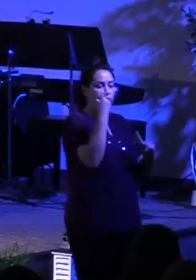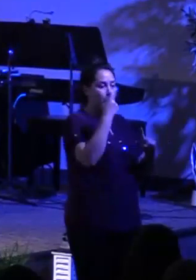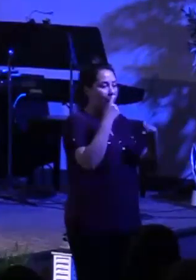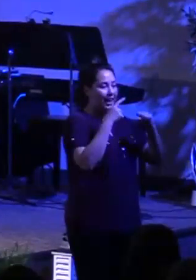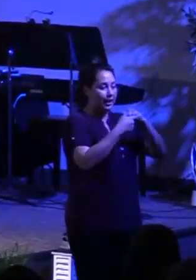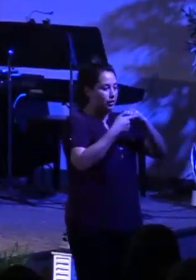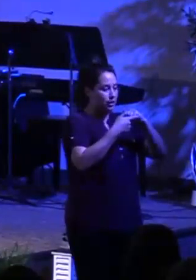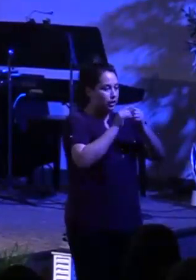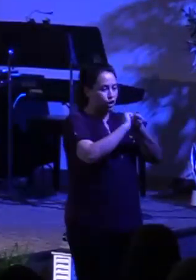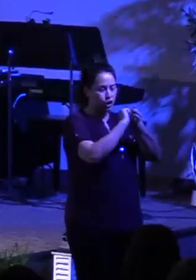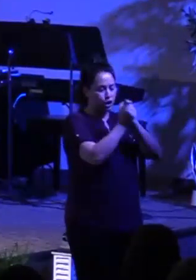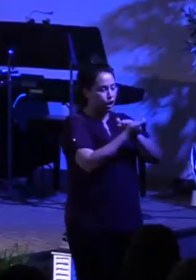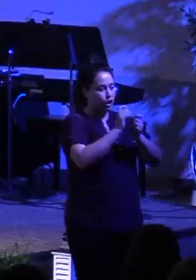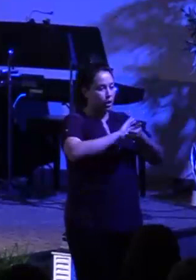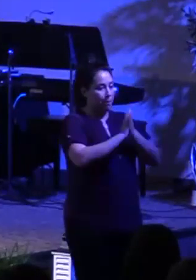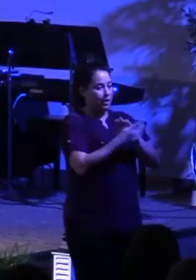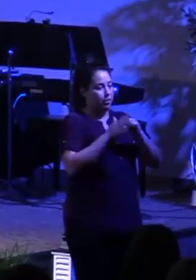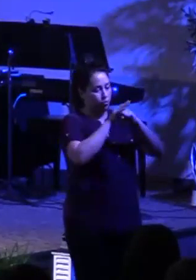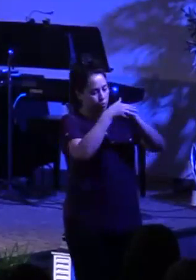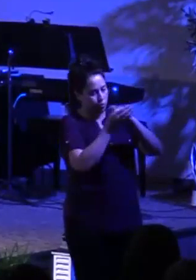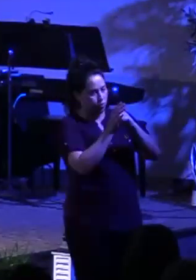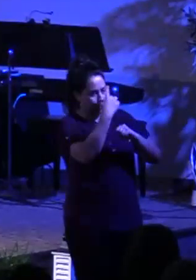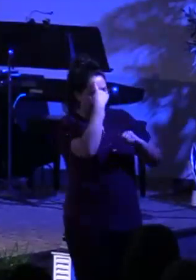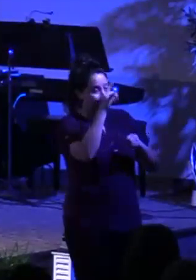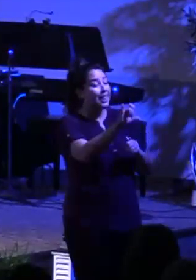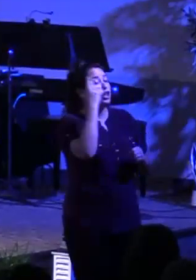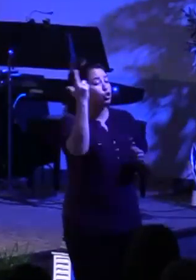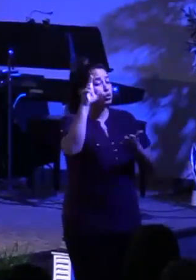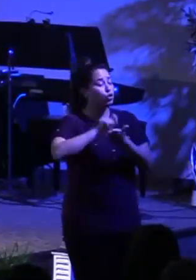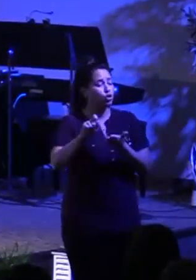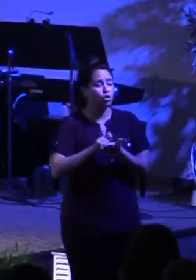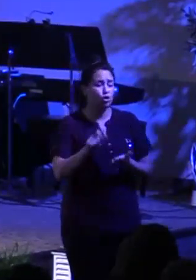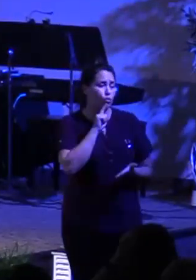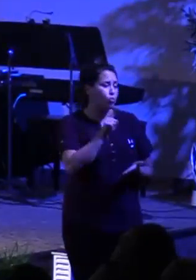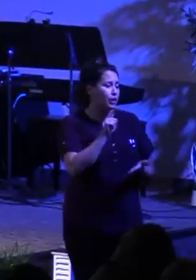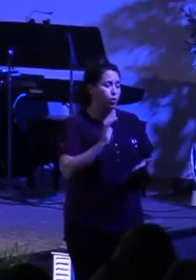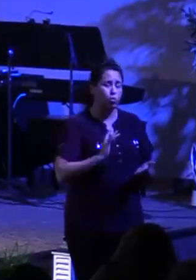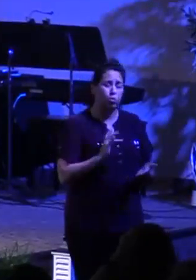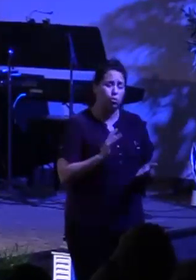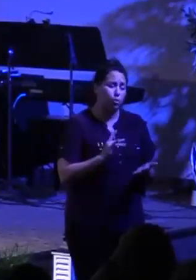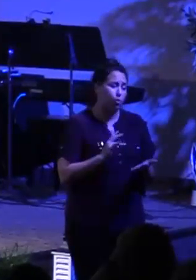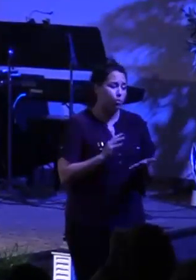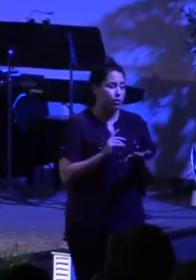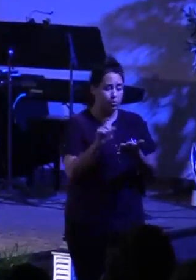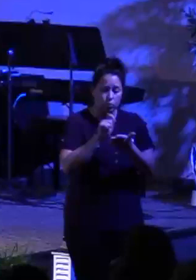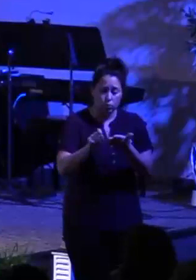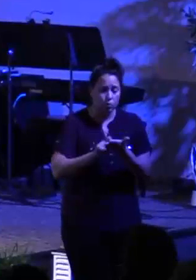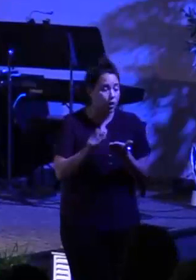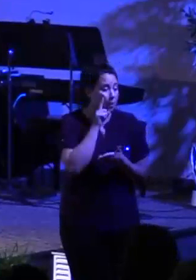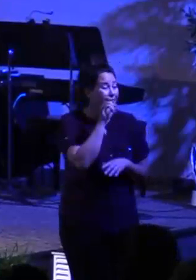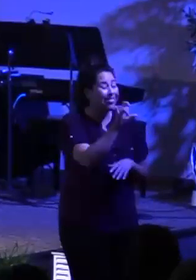That's why journaling is so powerful. If you want to develop a spiritual practice, journaling is amazing. Because